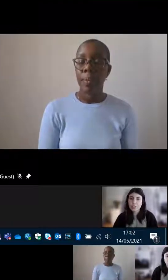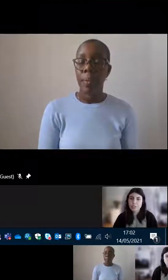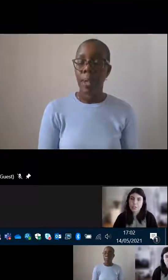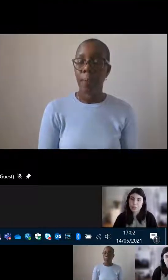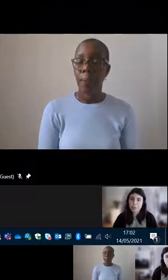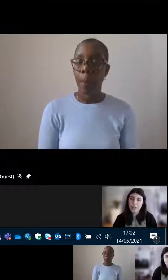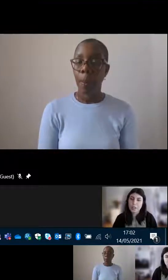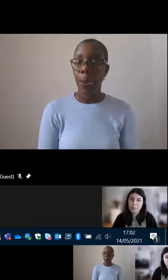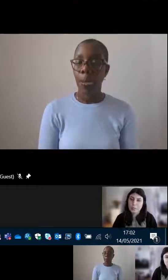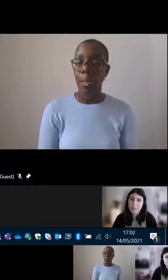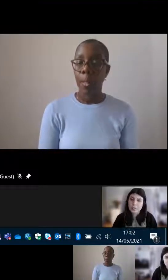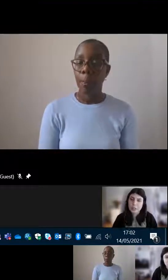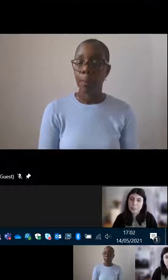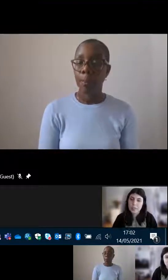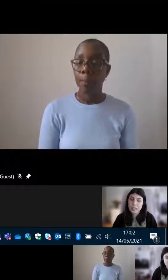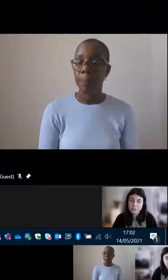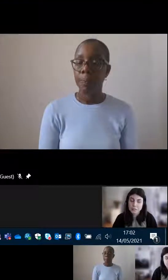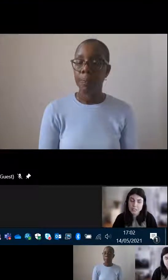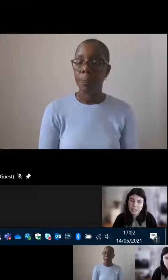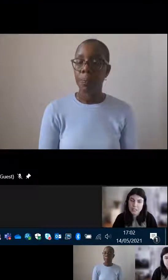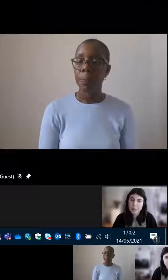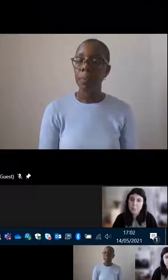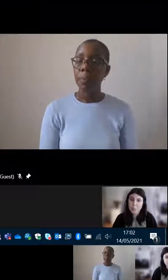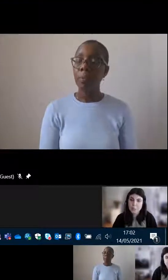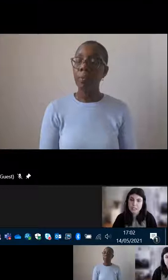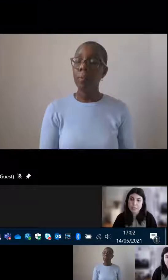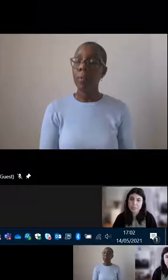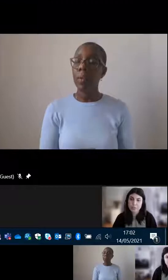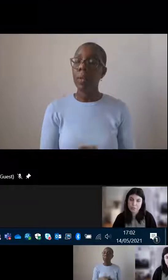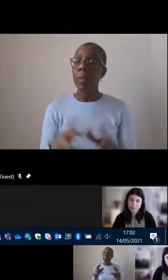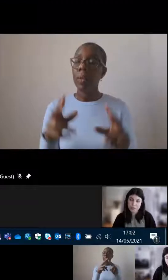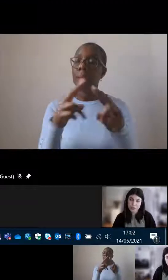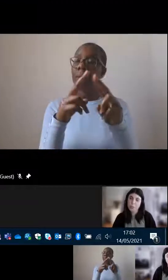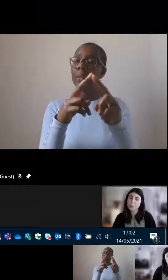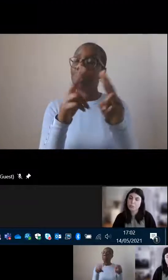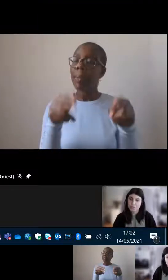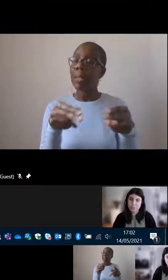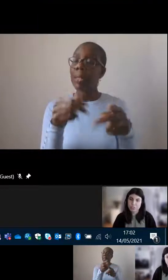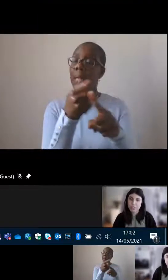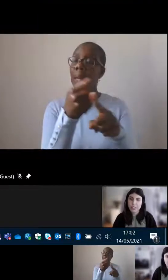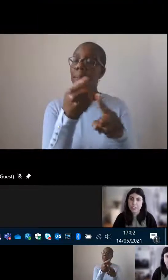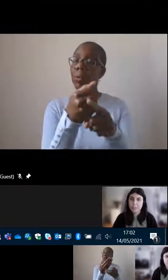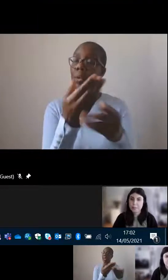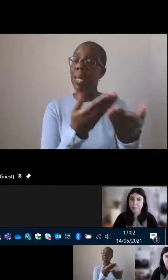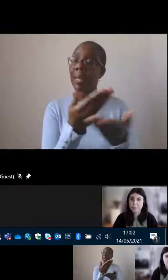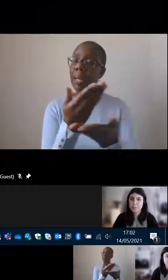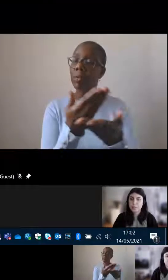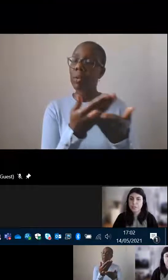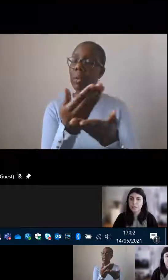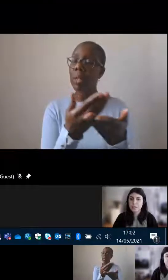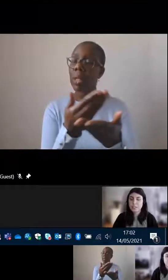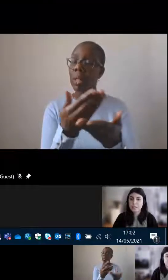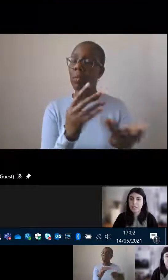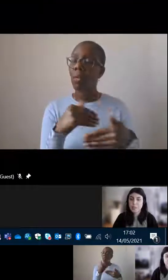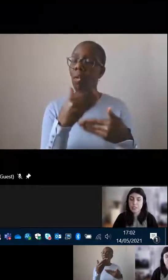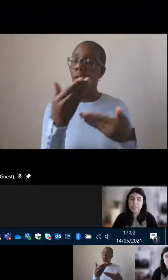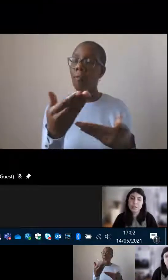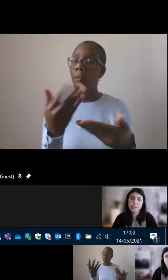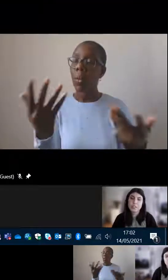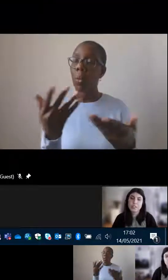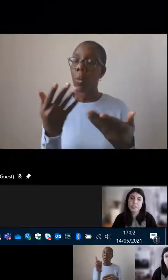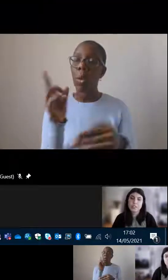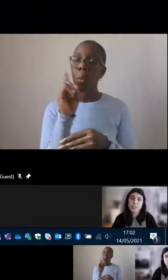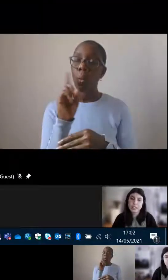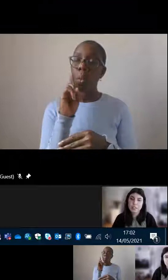There's also domestic abuse counselling at the Women's Trust, sorry. So this is